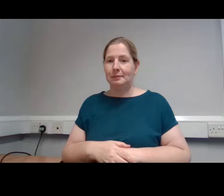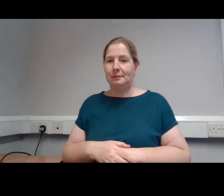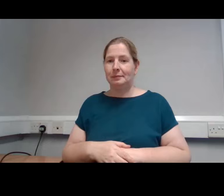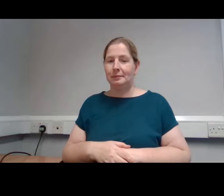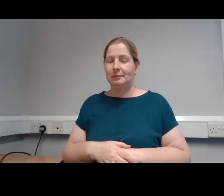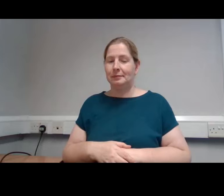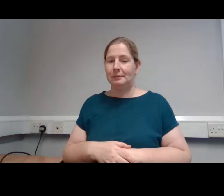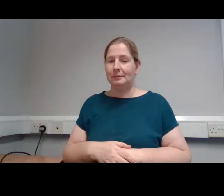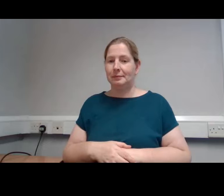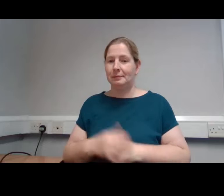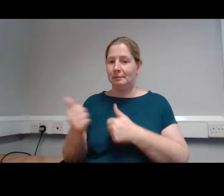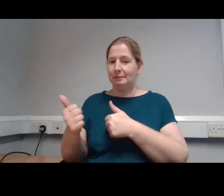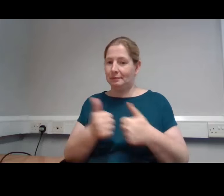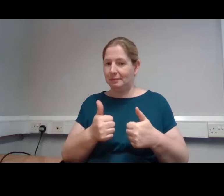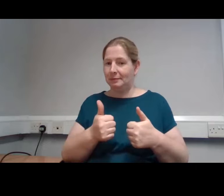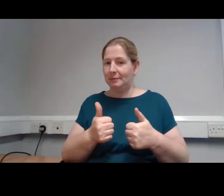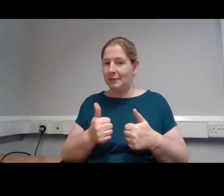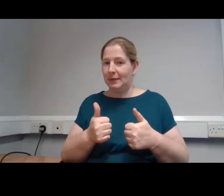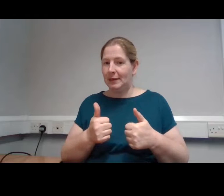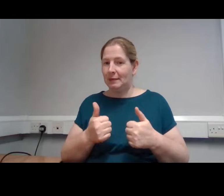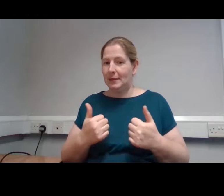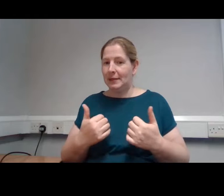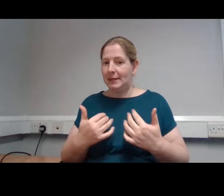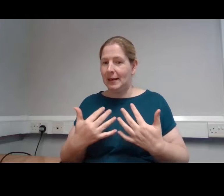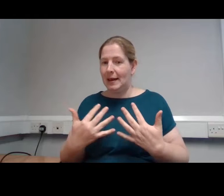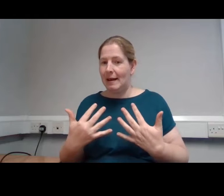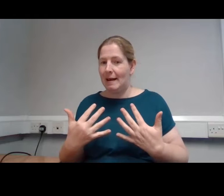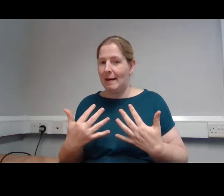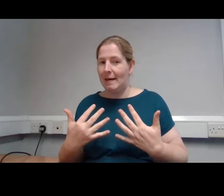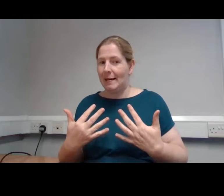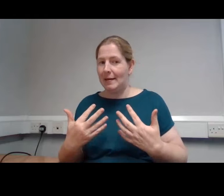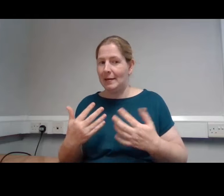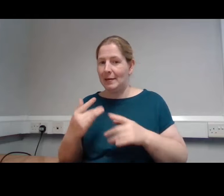Excellent. I'm going to give it another 10 seconds this time.